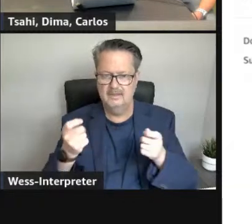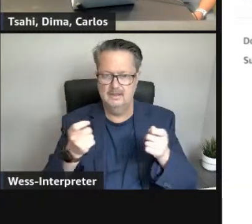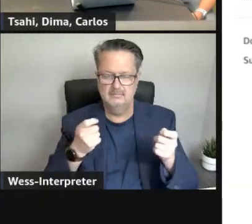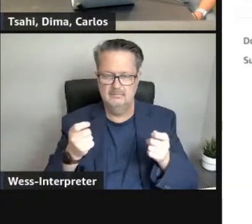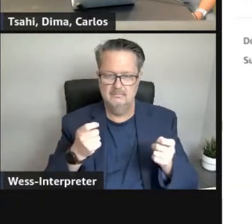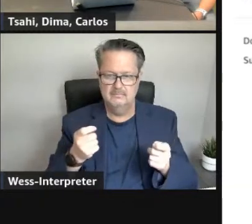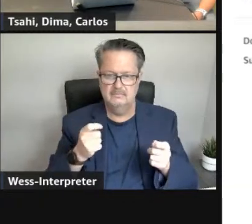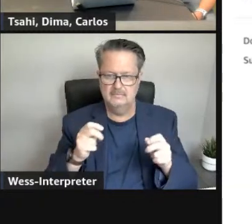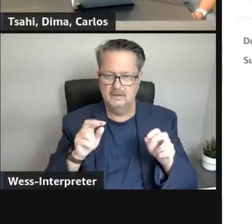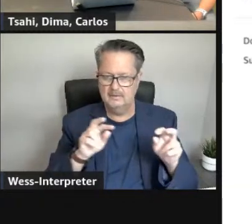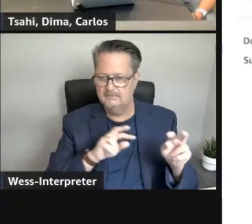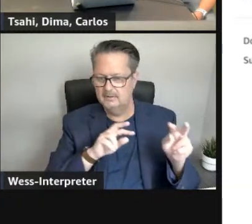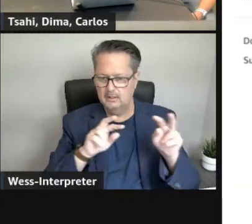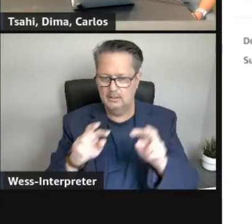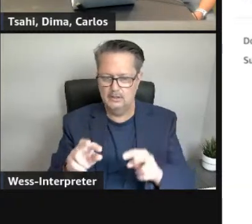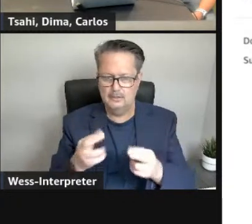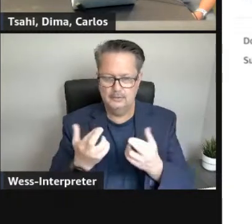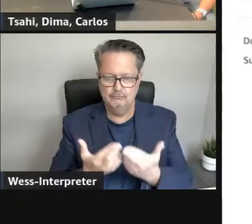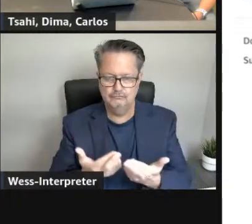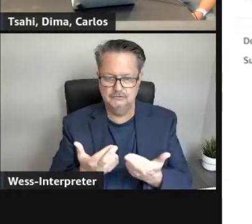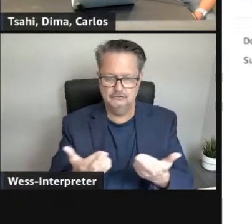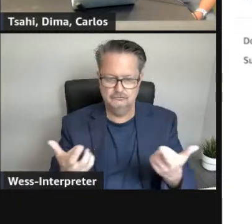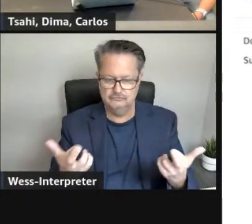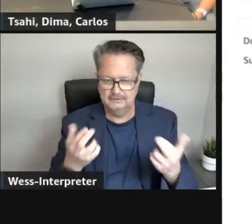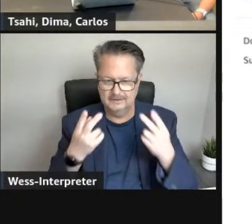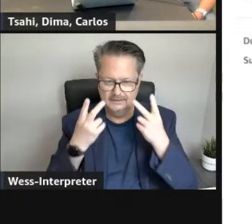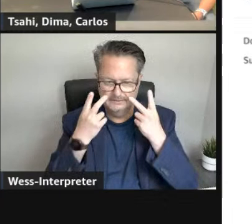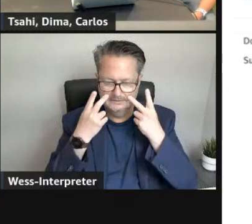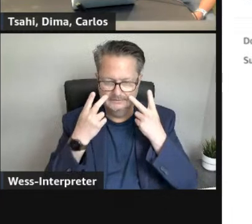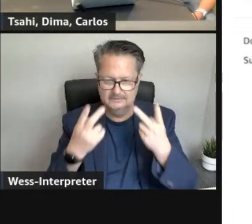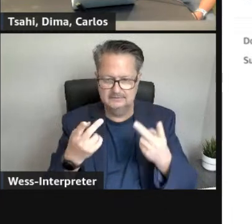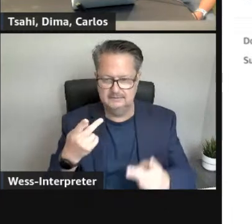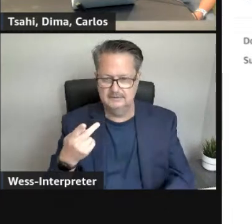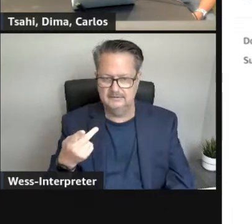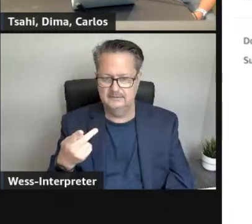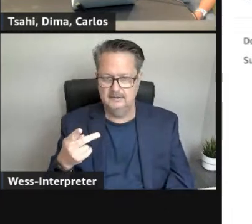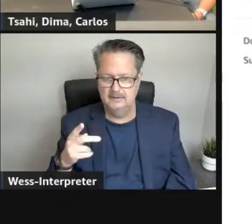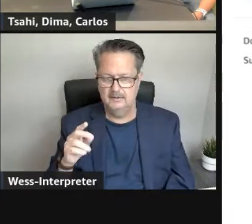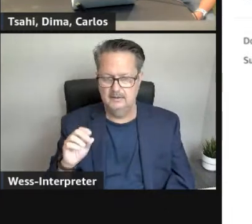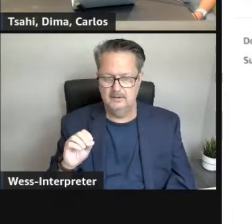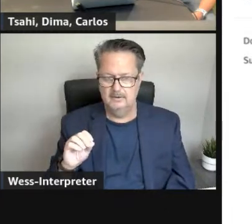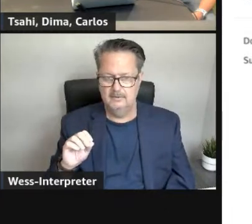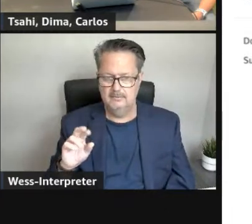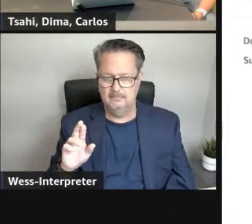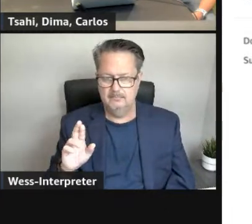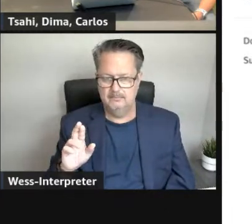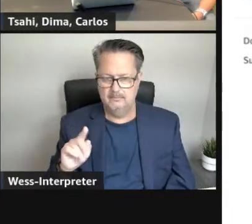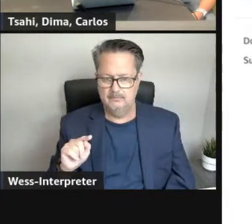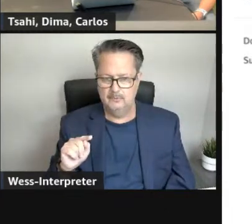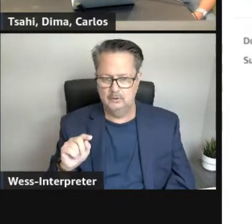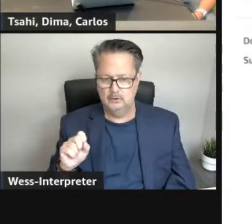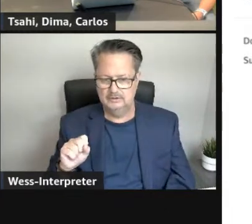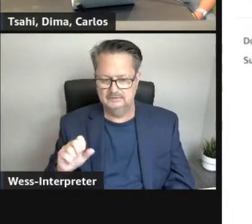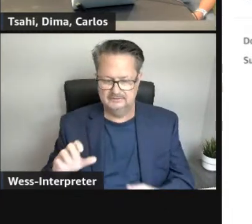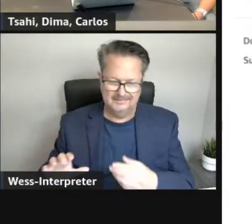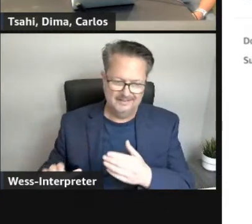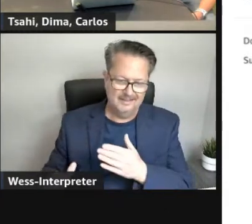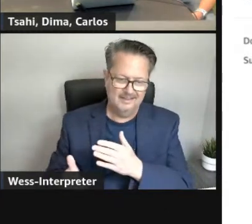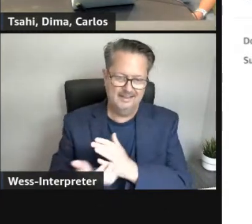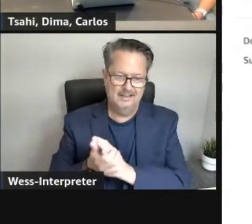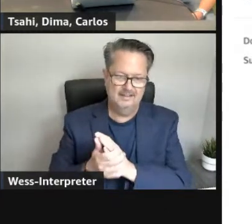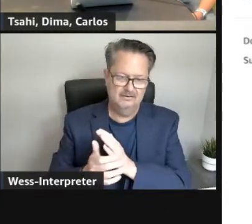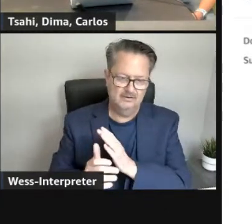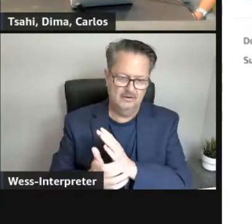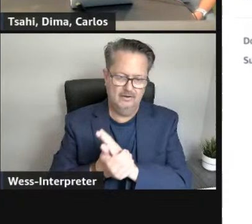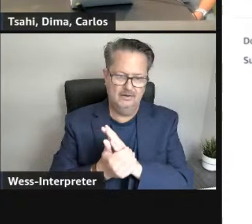go here to resources, so we can see here all the pods, and these are the pods, these are the add-ons that were deployed